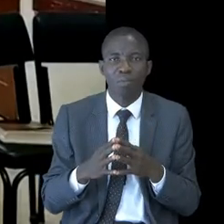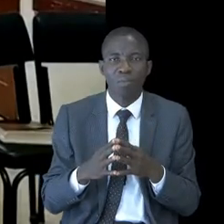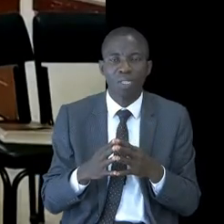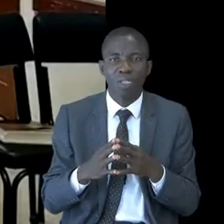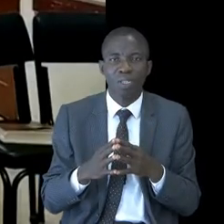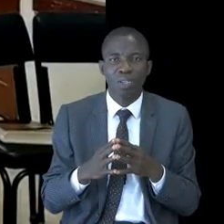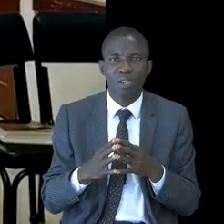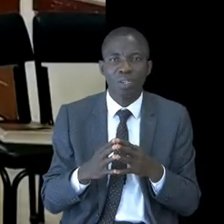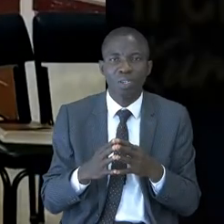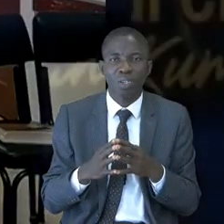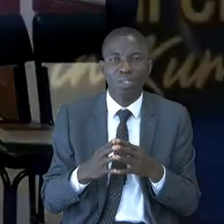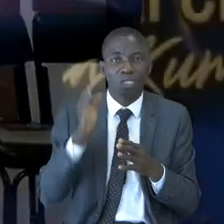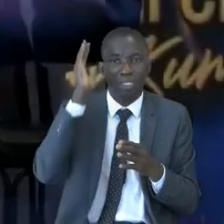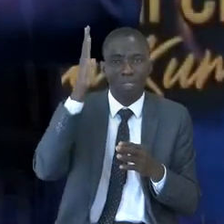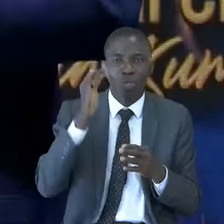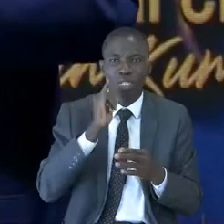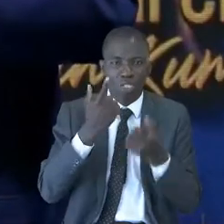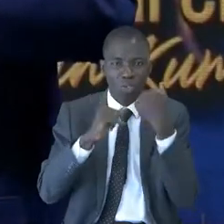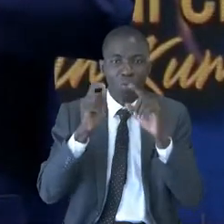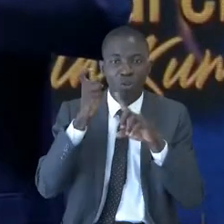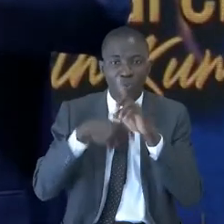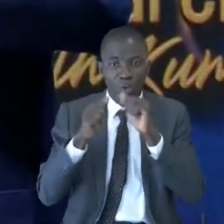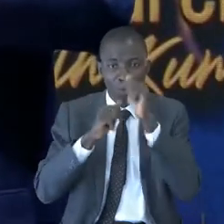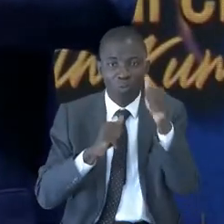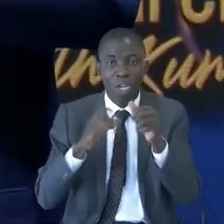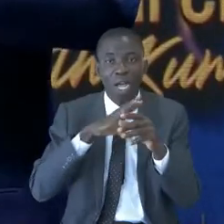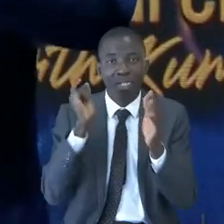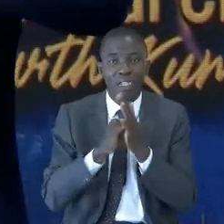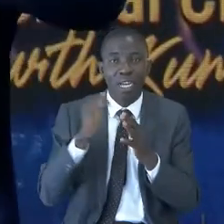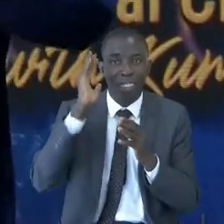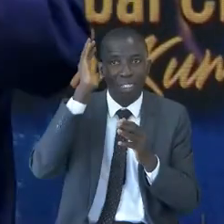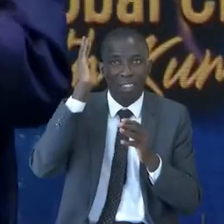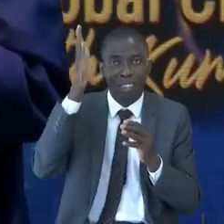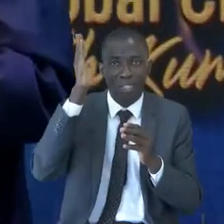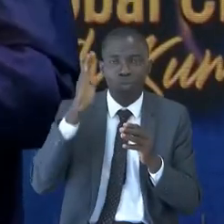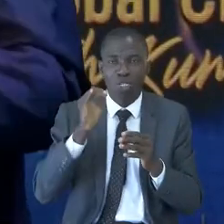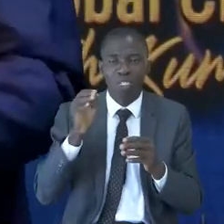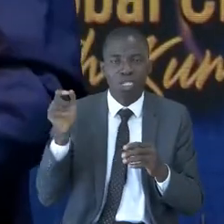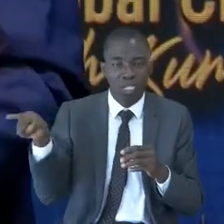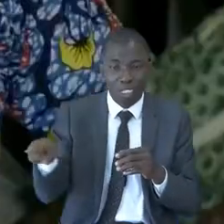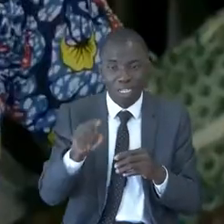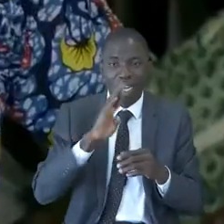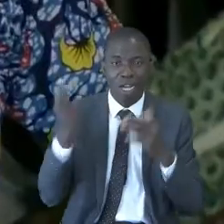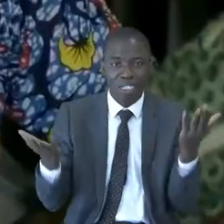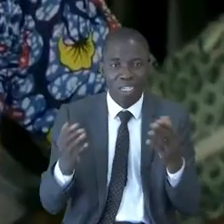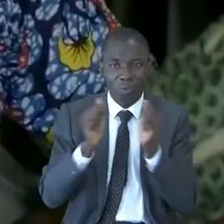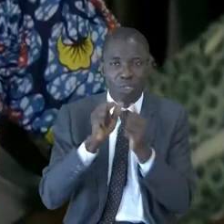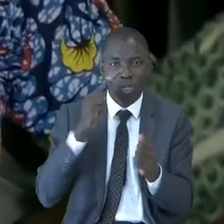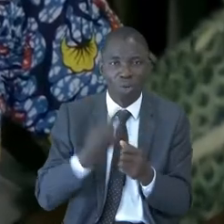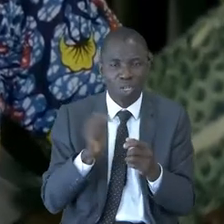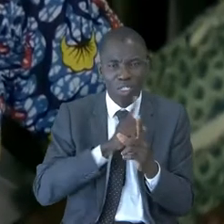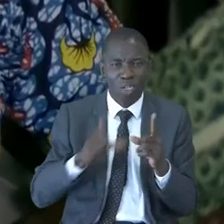Testimony is coming from far. And that testimonies are here with us already. The Lord is